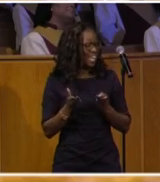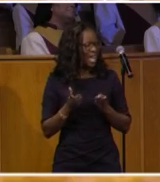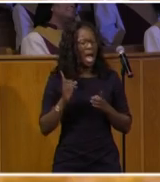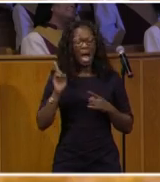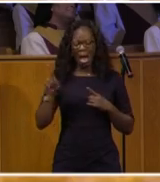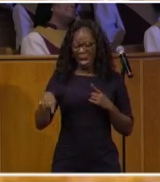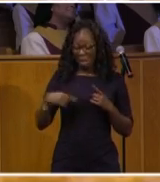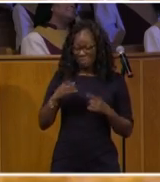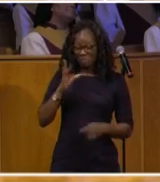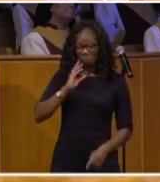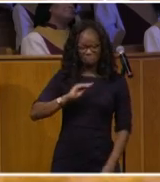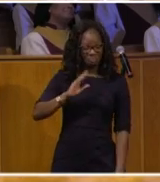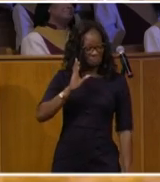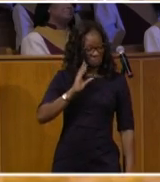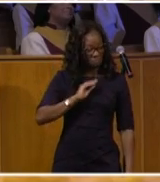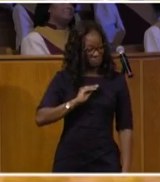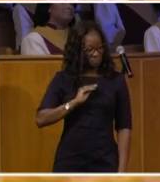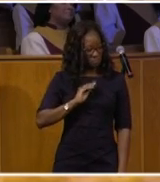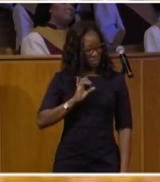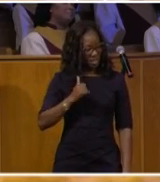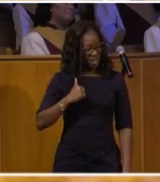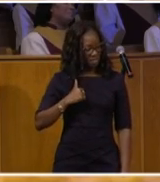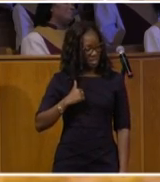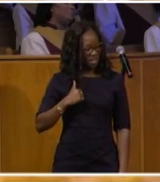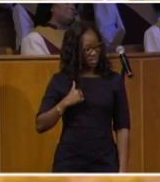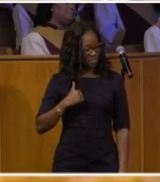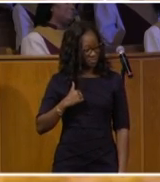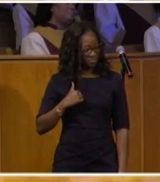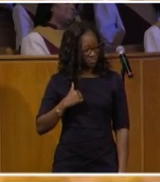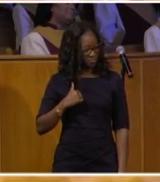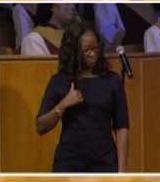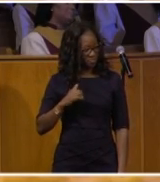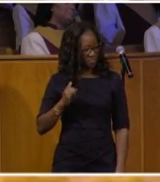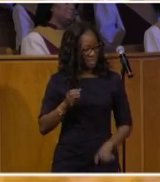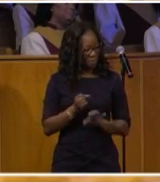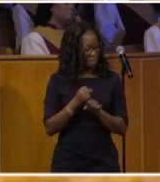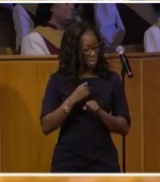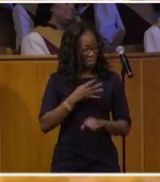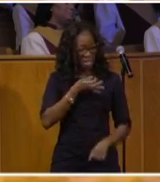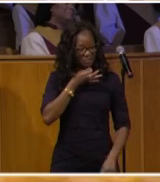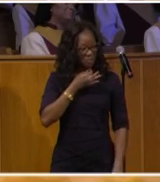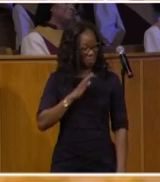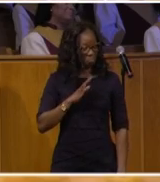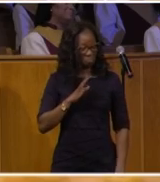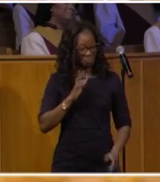about the experiences that I've had that would make me an expert.